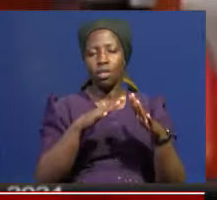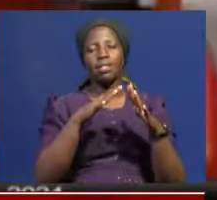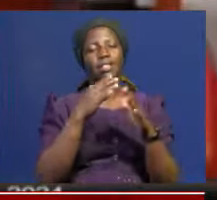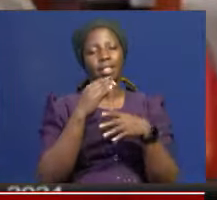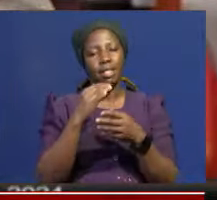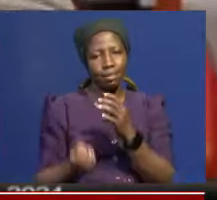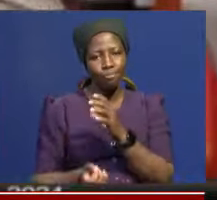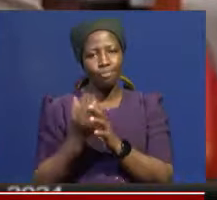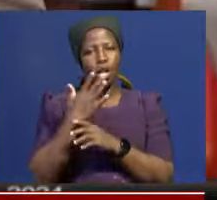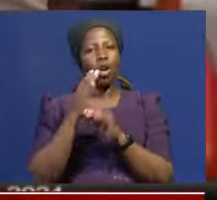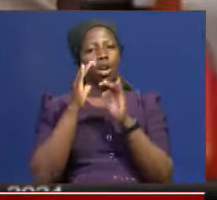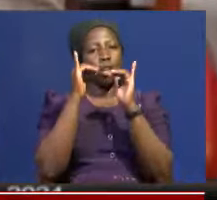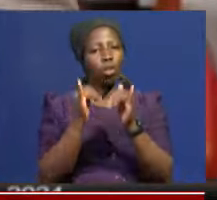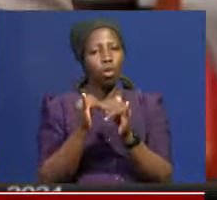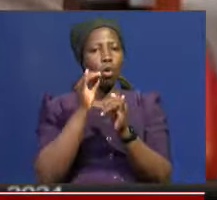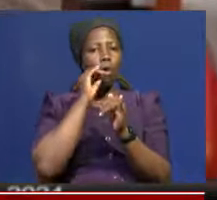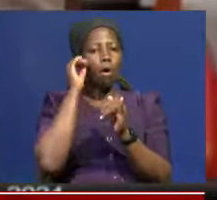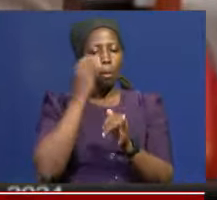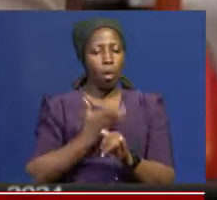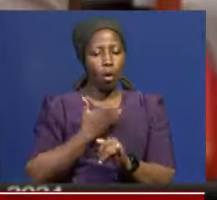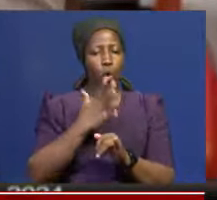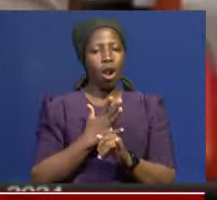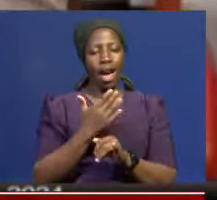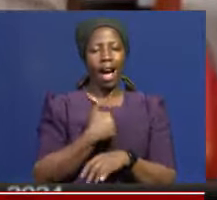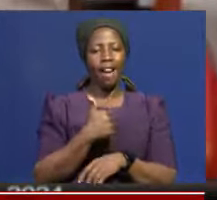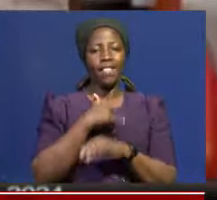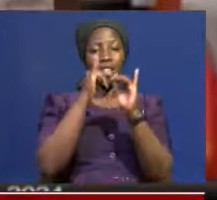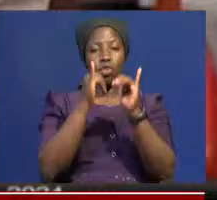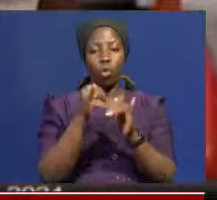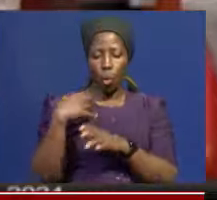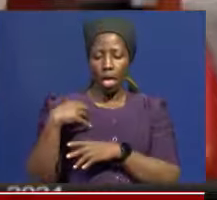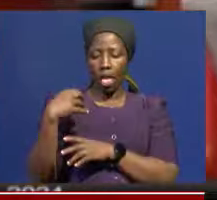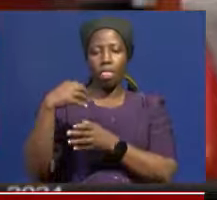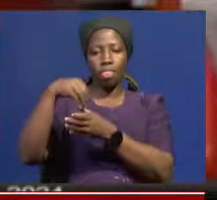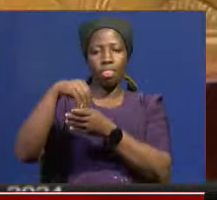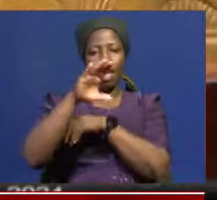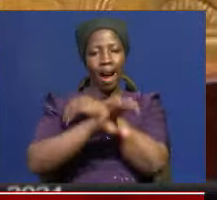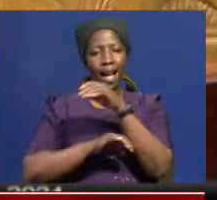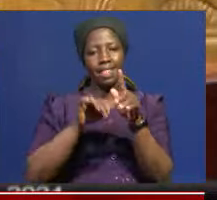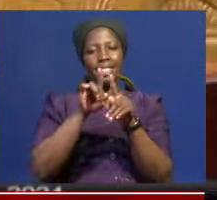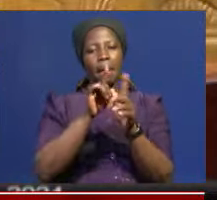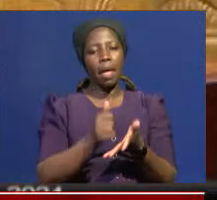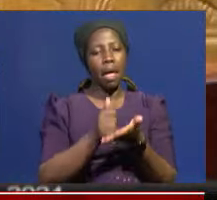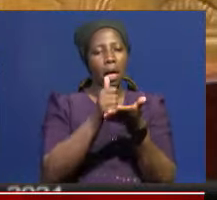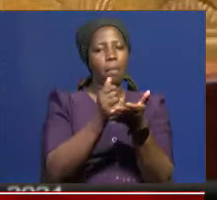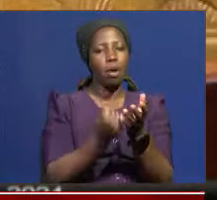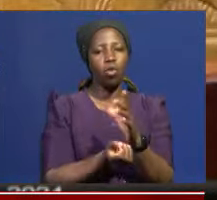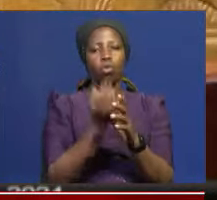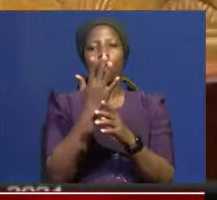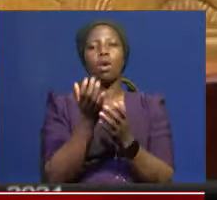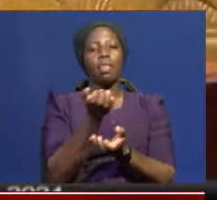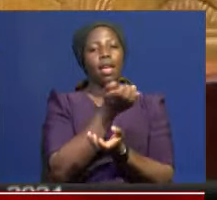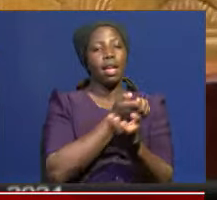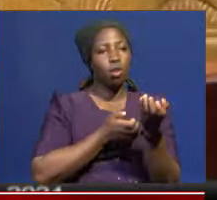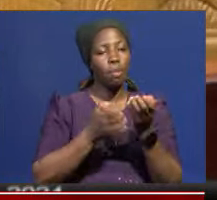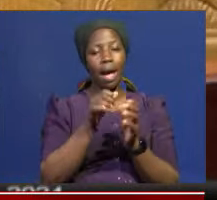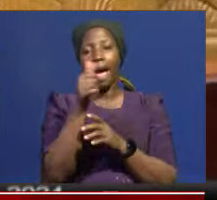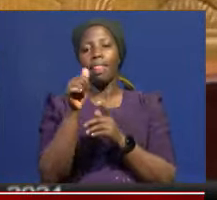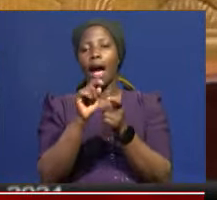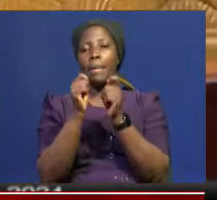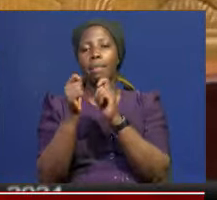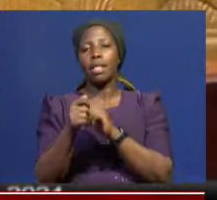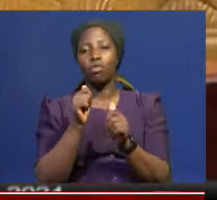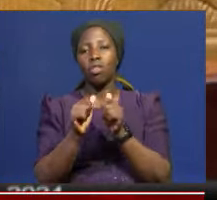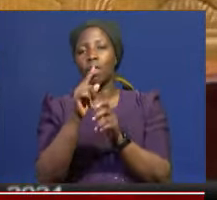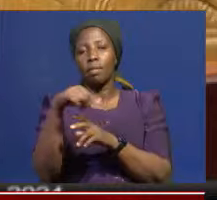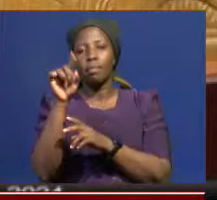therefore generating new wealth in our country and helping to grow our economy. Other amendments that received the green light are